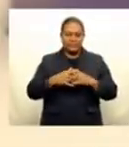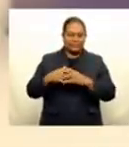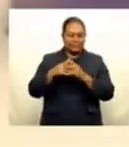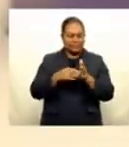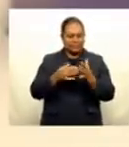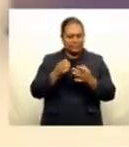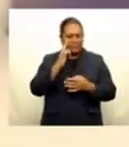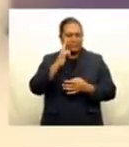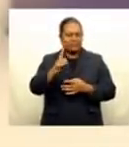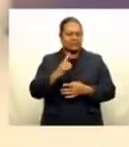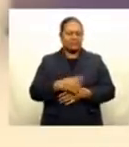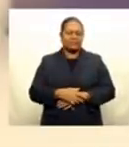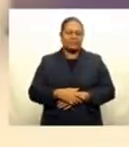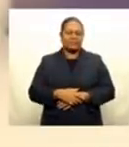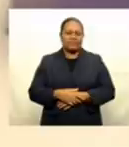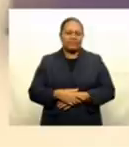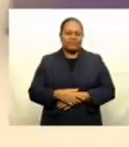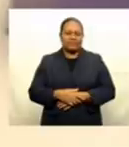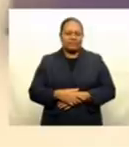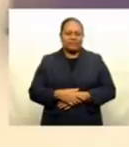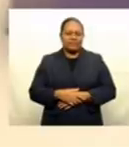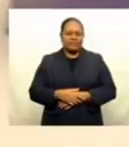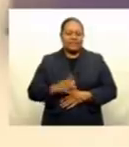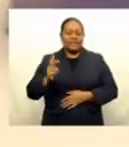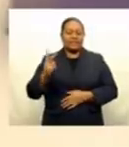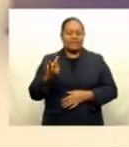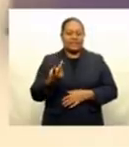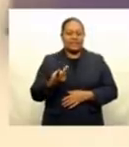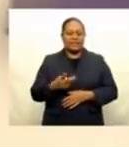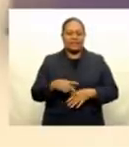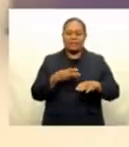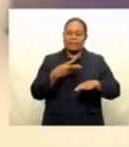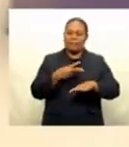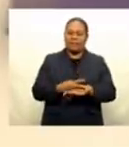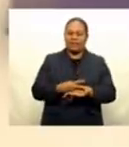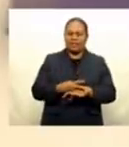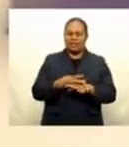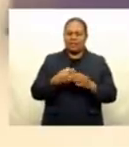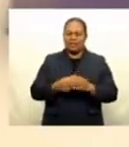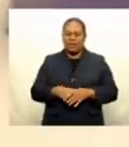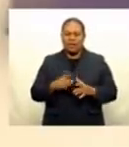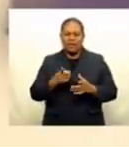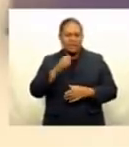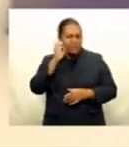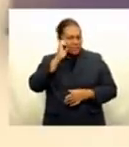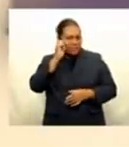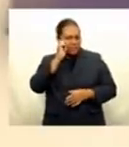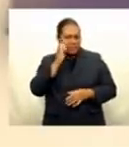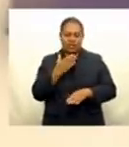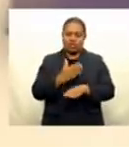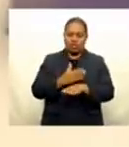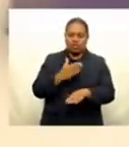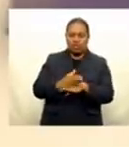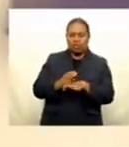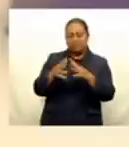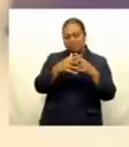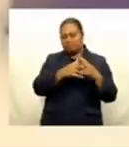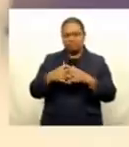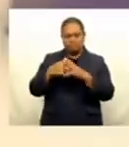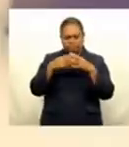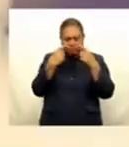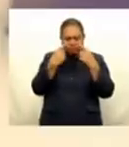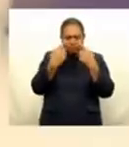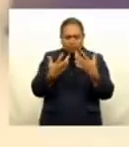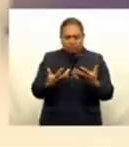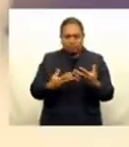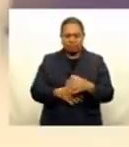week under gentle pressure after a second consecutive month of softer than expected US jobs data reversed its recent attempts